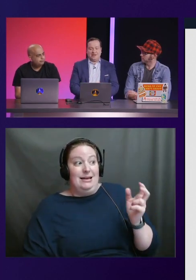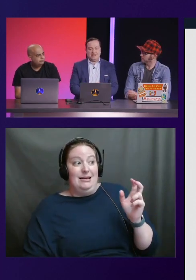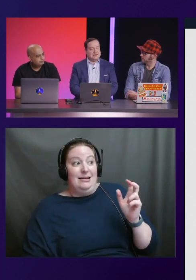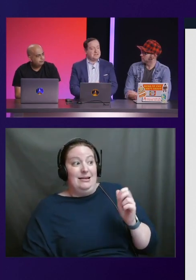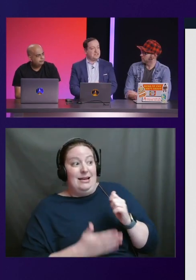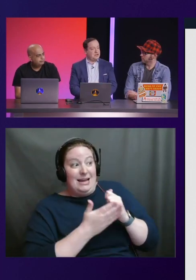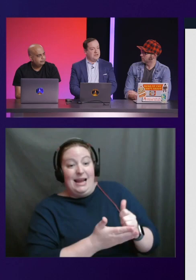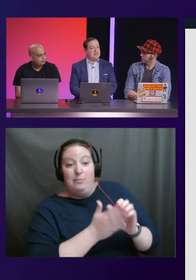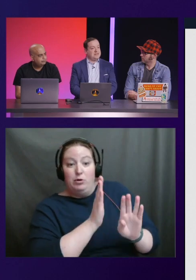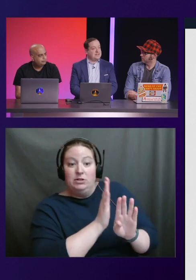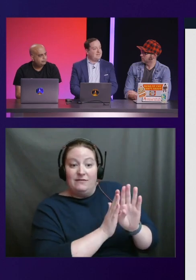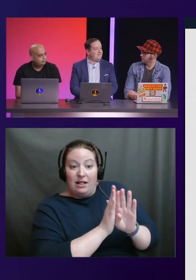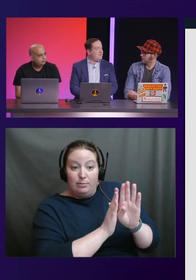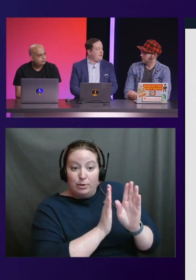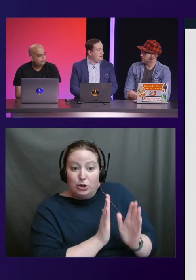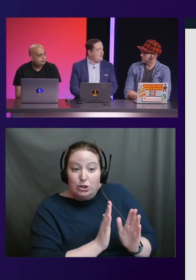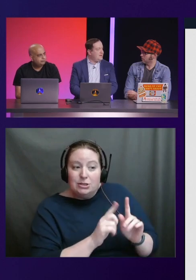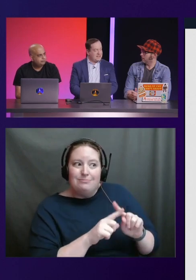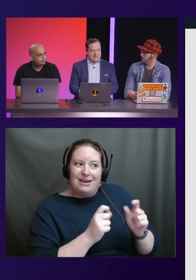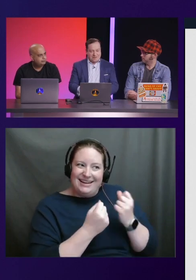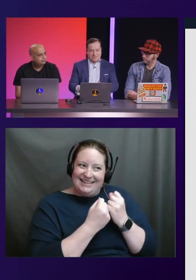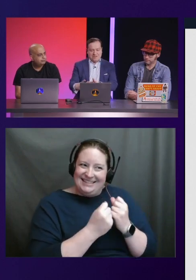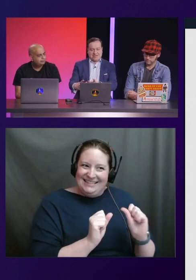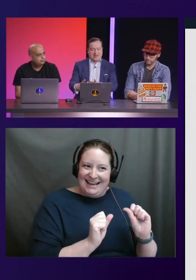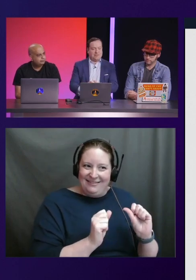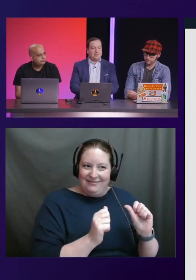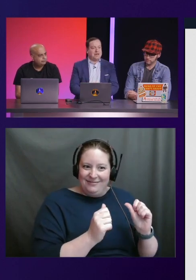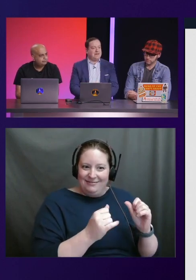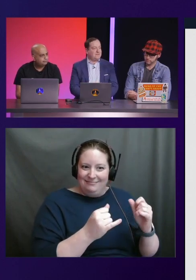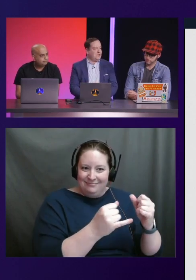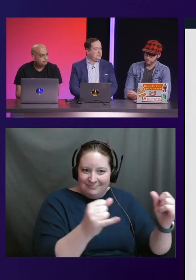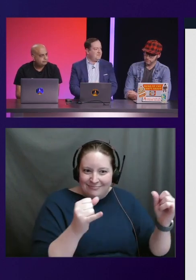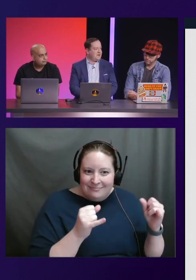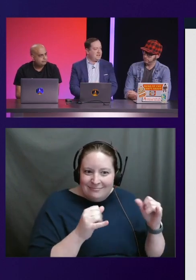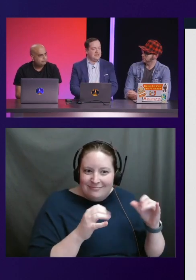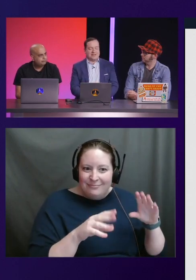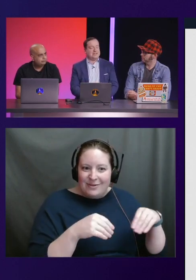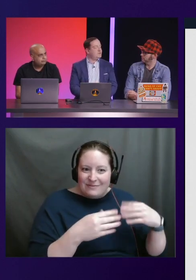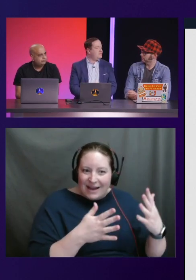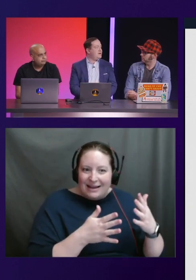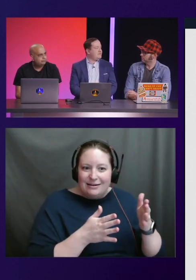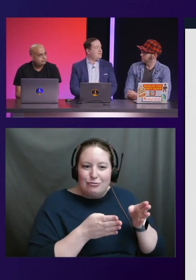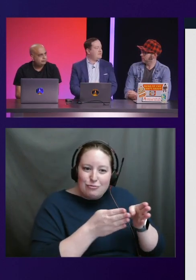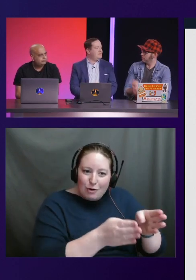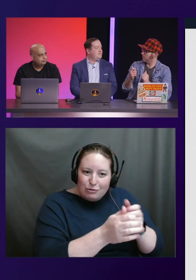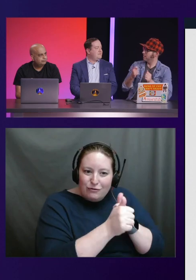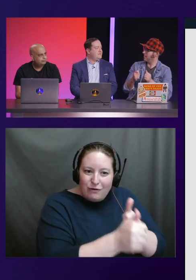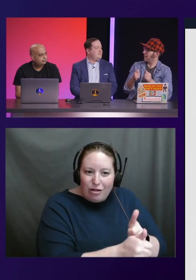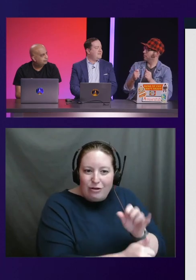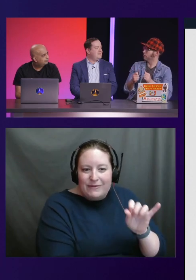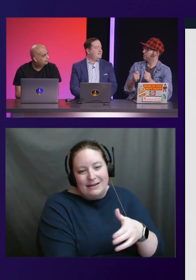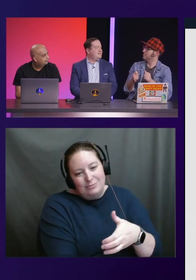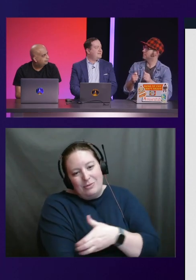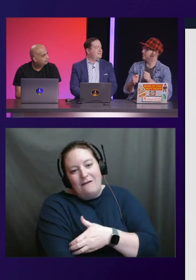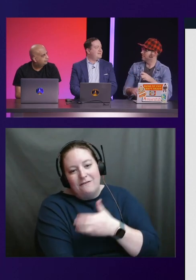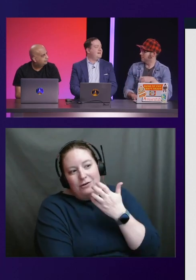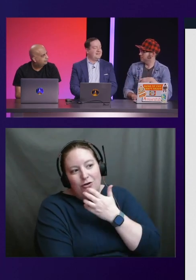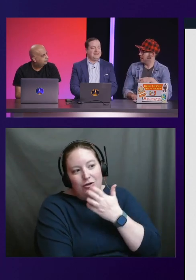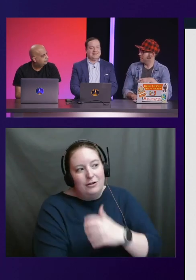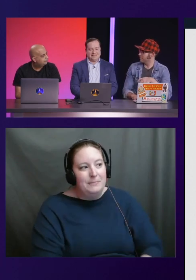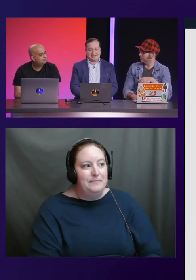in a safe manner, Right. give them basically a paved road to follow, I think that's really powerful. People like to have the